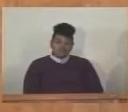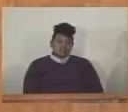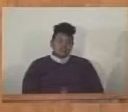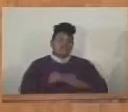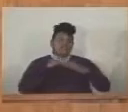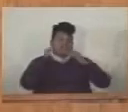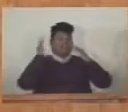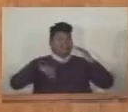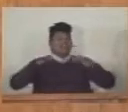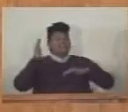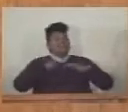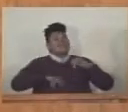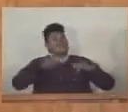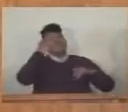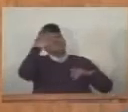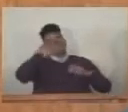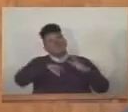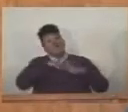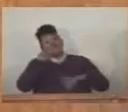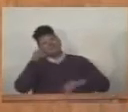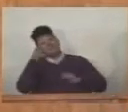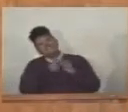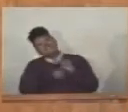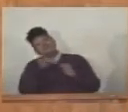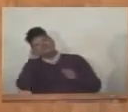3 out of every 100 person that took up